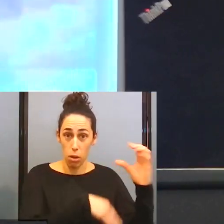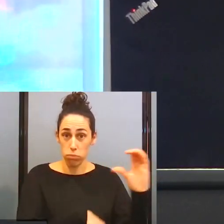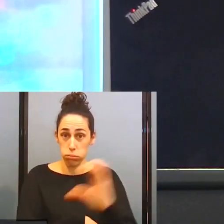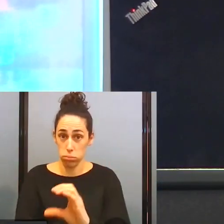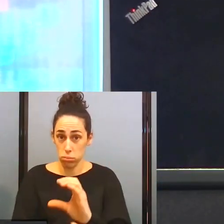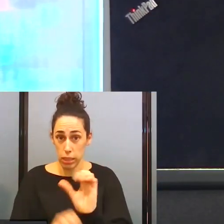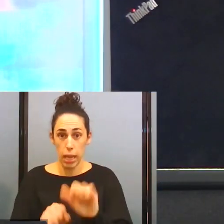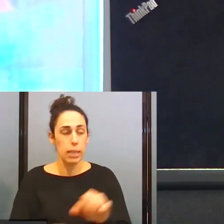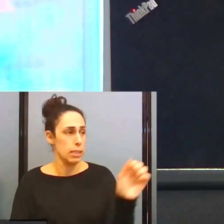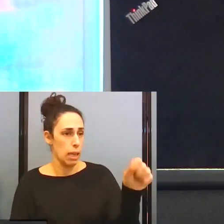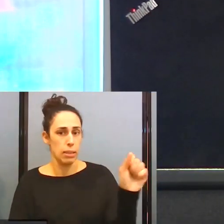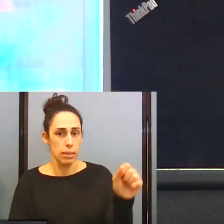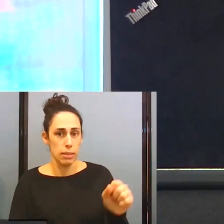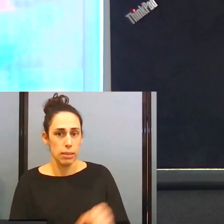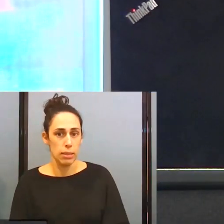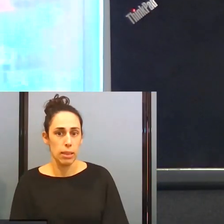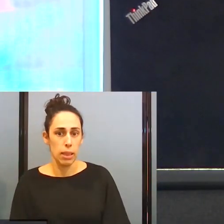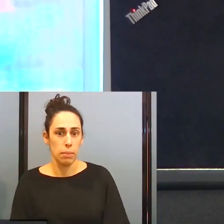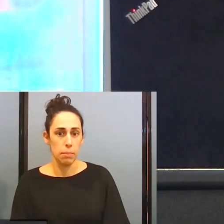That's called they pay them themselves.